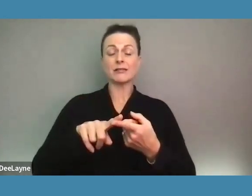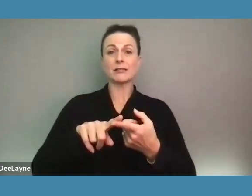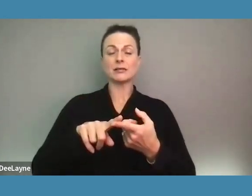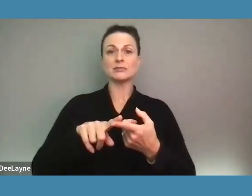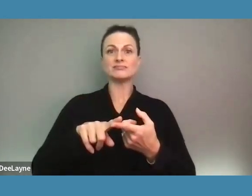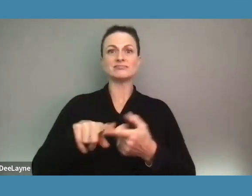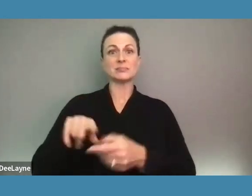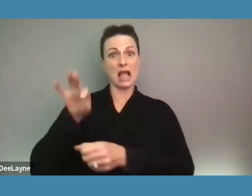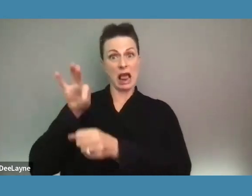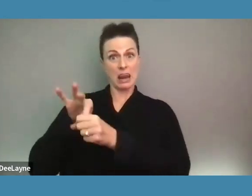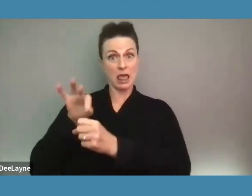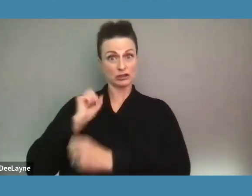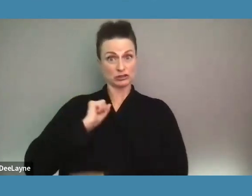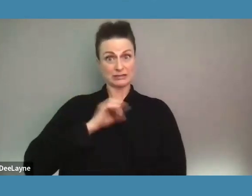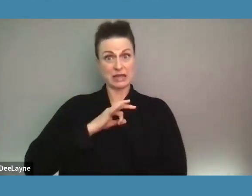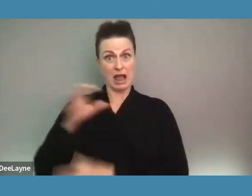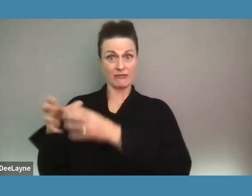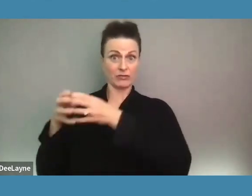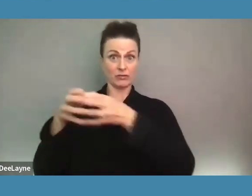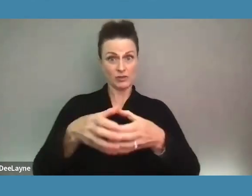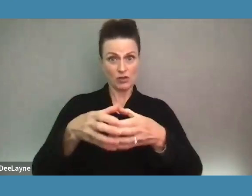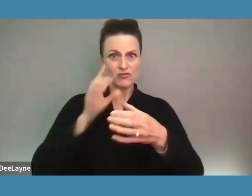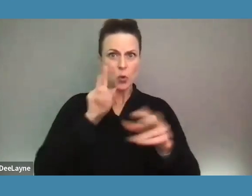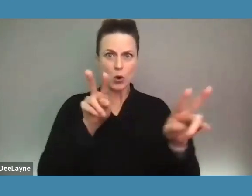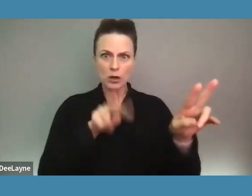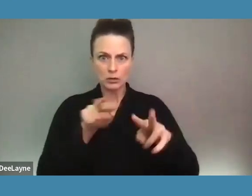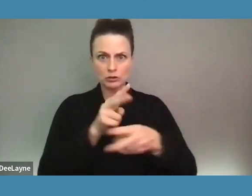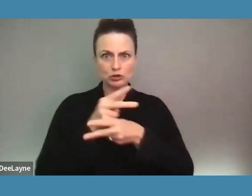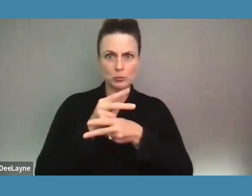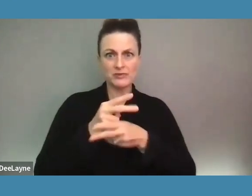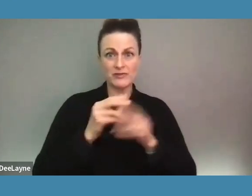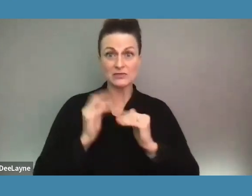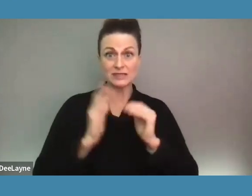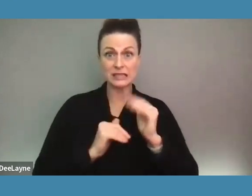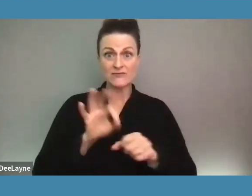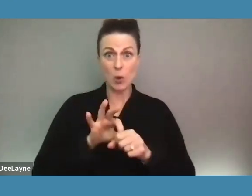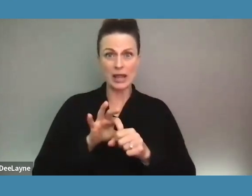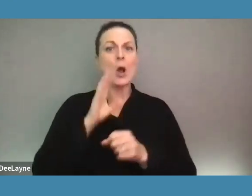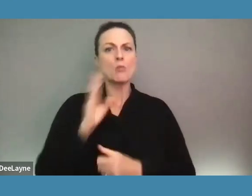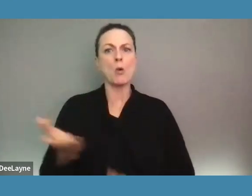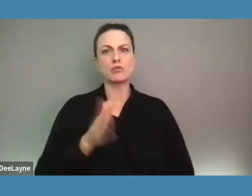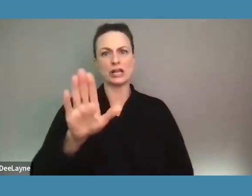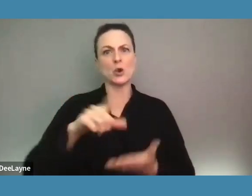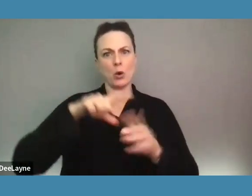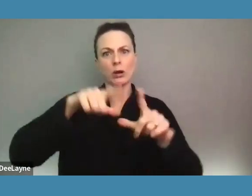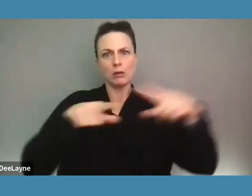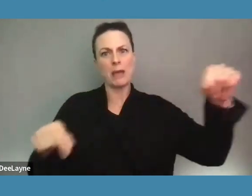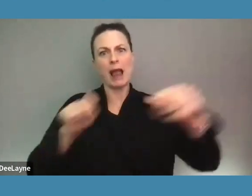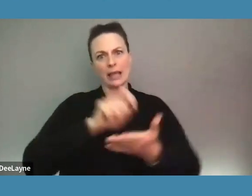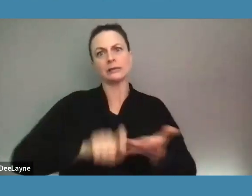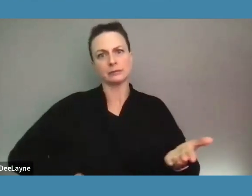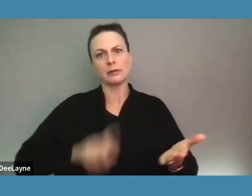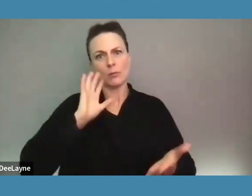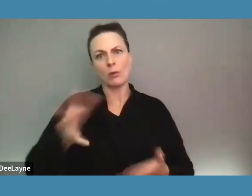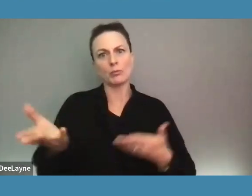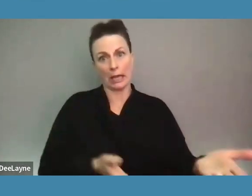staff comes to do the supervised facility voting, they'll bring your ballot with them. The election staff needs to